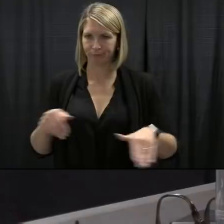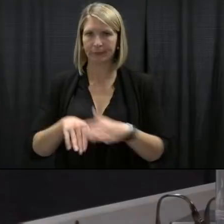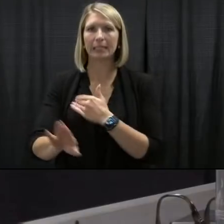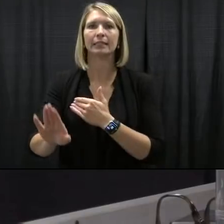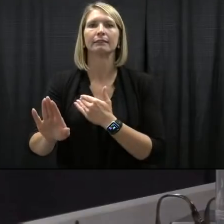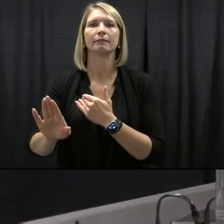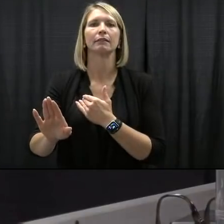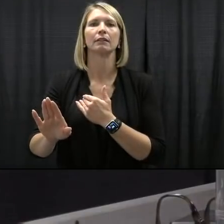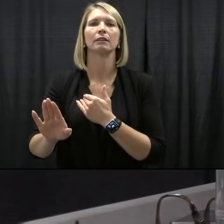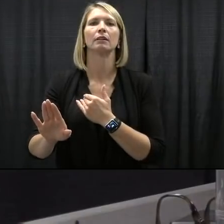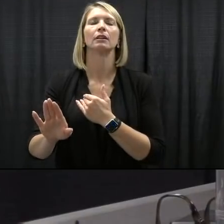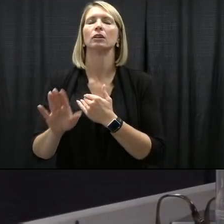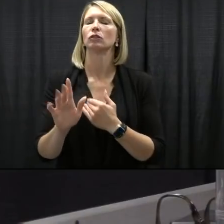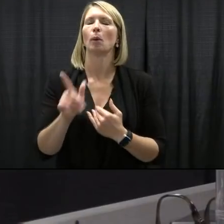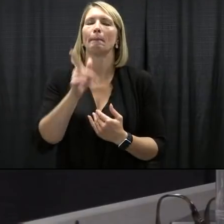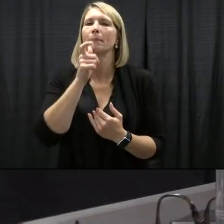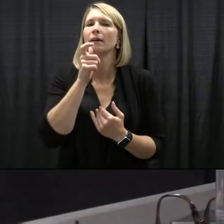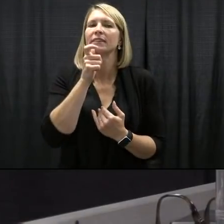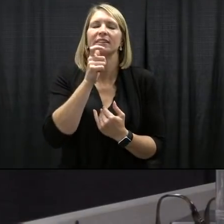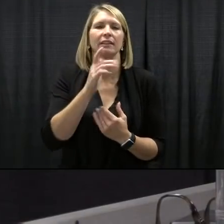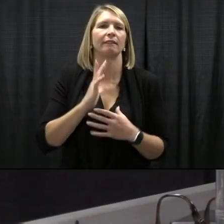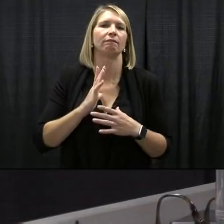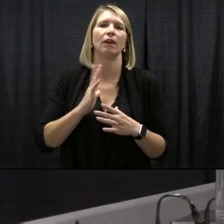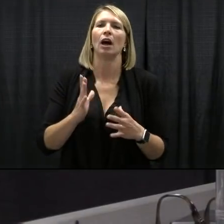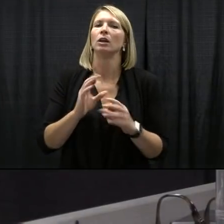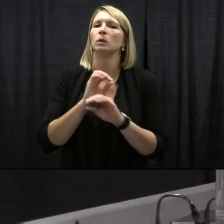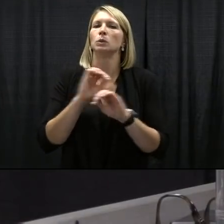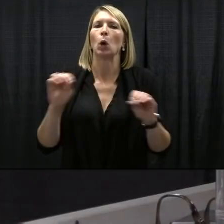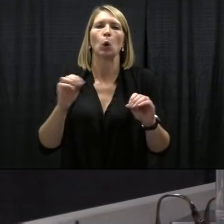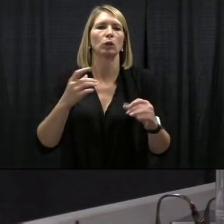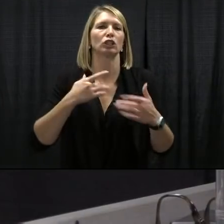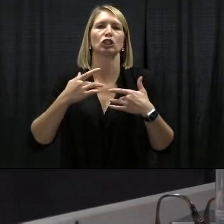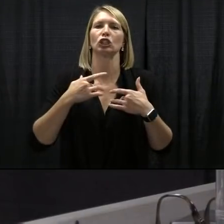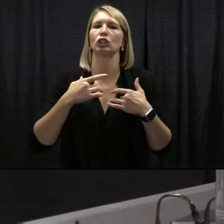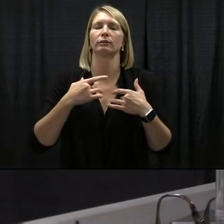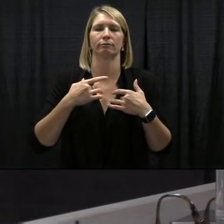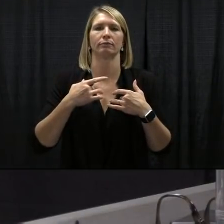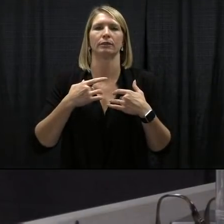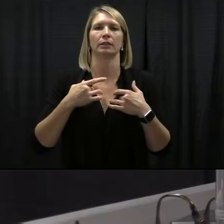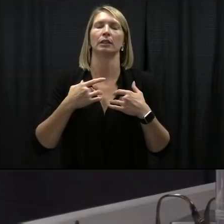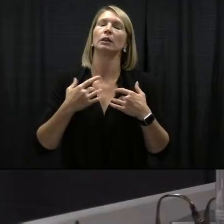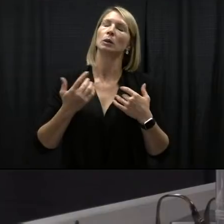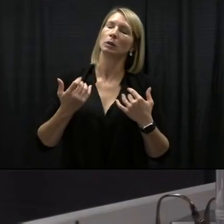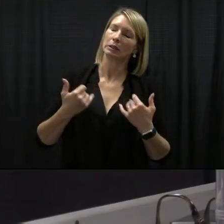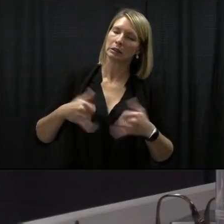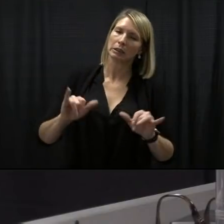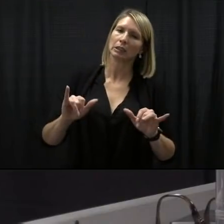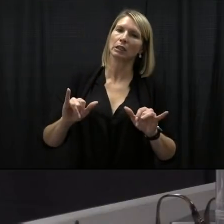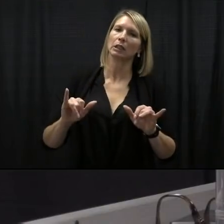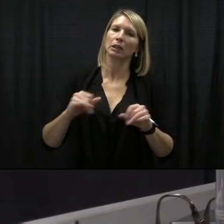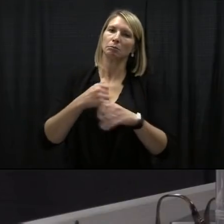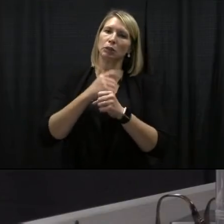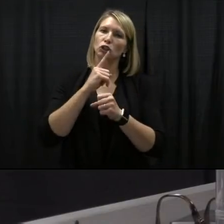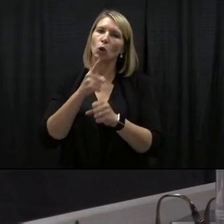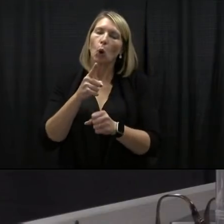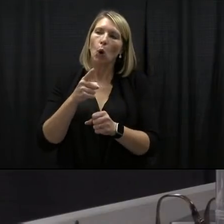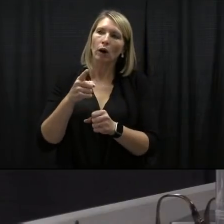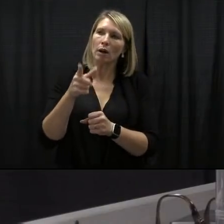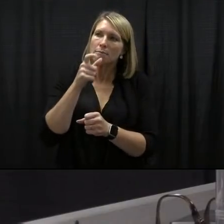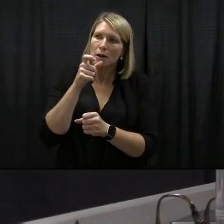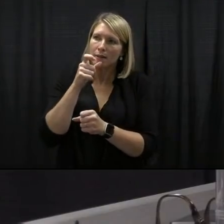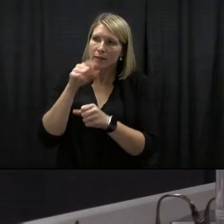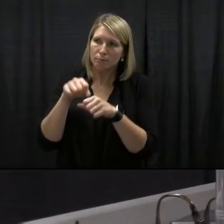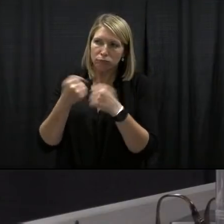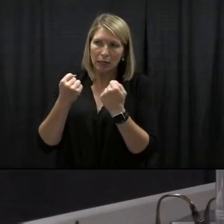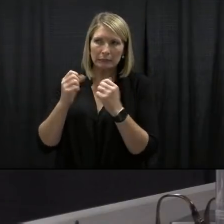kind of upload it in terms of the resident app. We're still working with the privacy officer, but we do not anticipate any issues